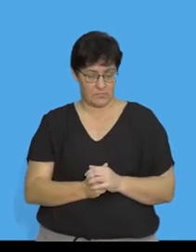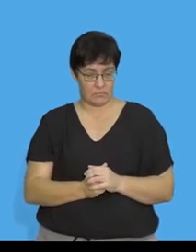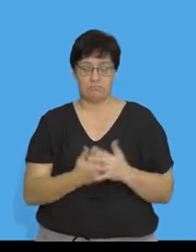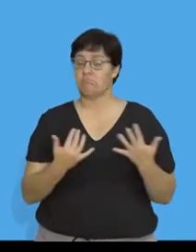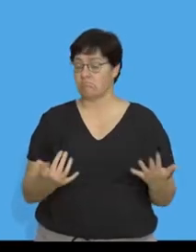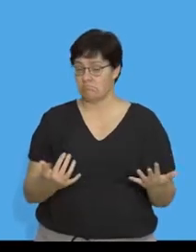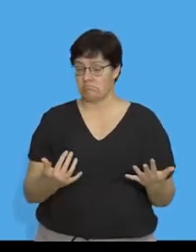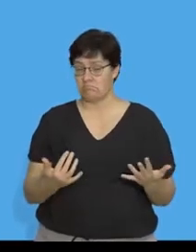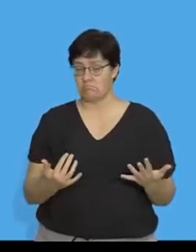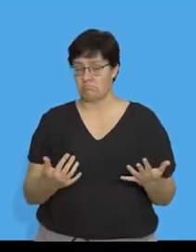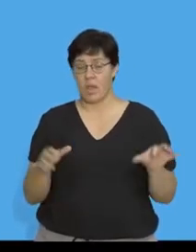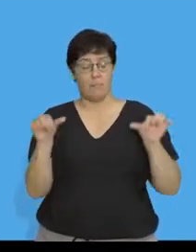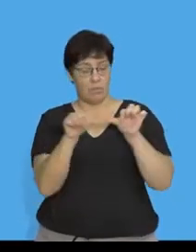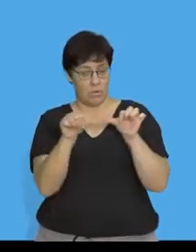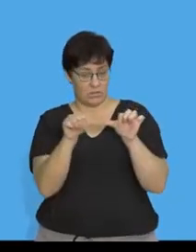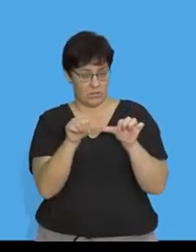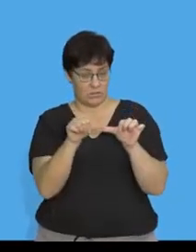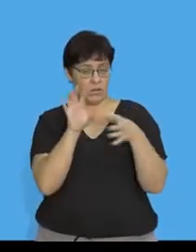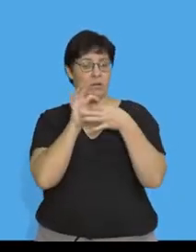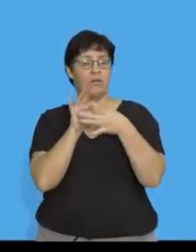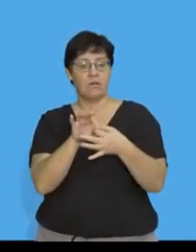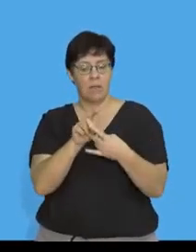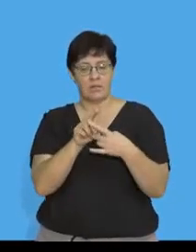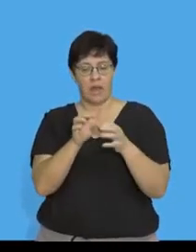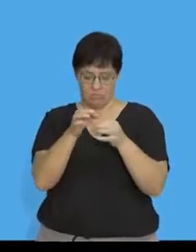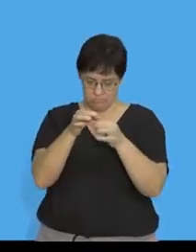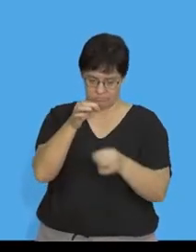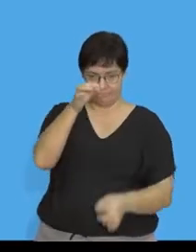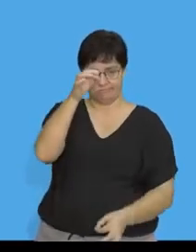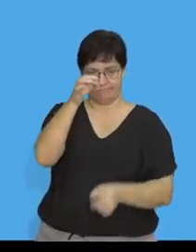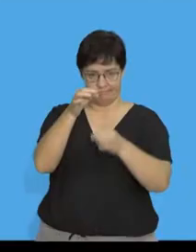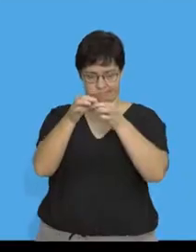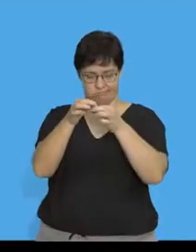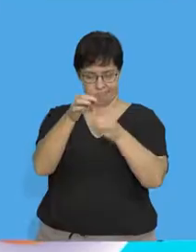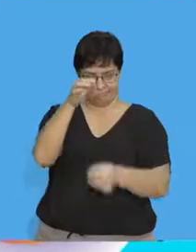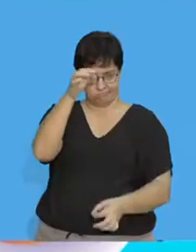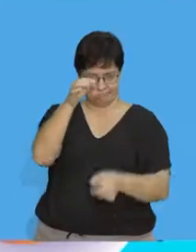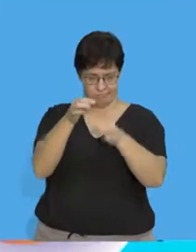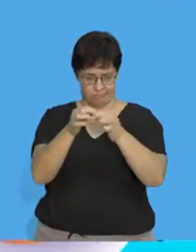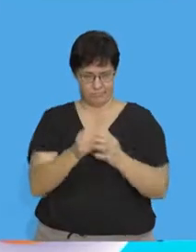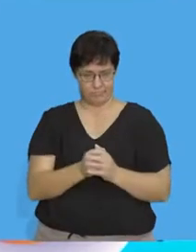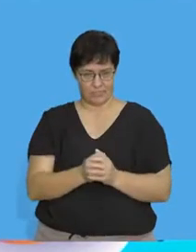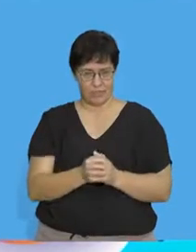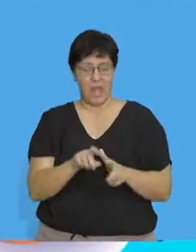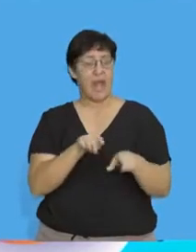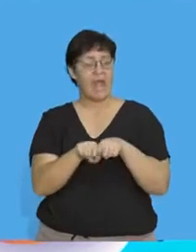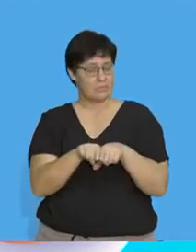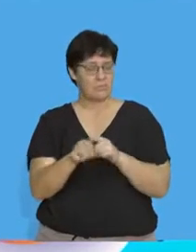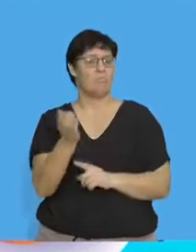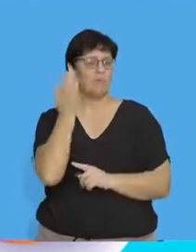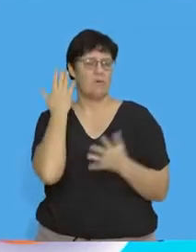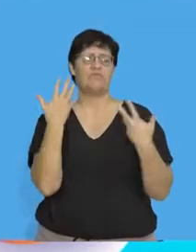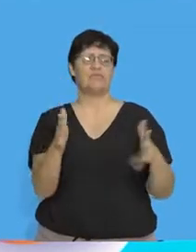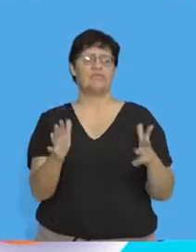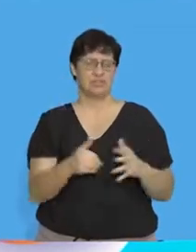And so we're convinced that this is a directly proportional relationship. But you know what? The graph